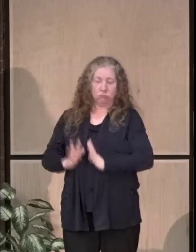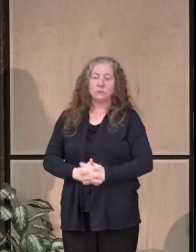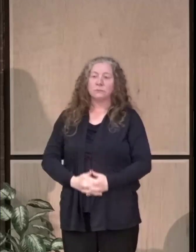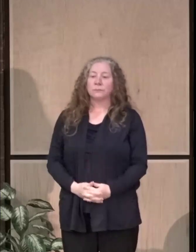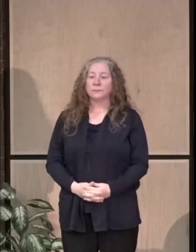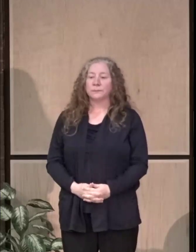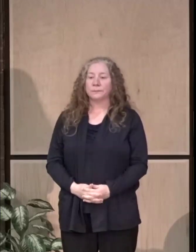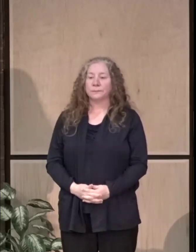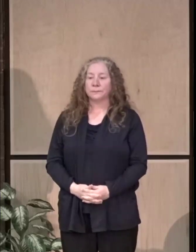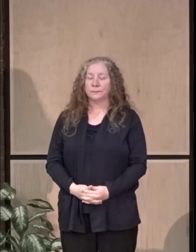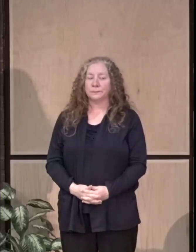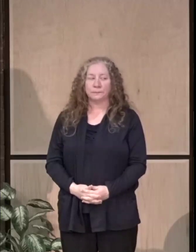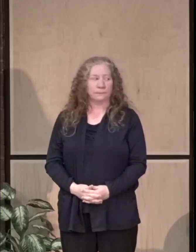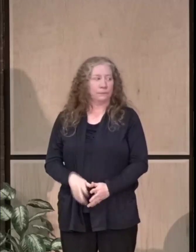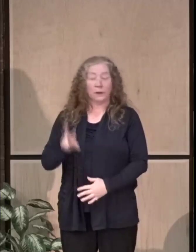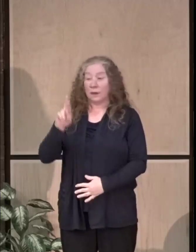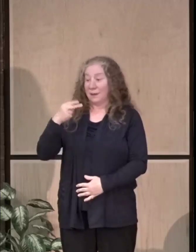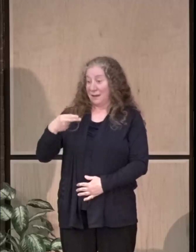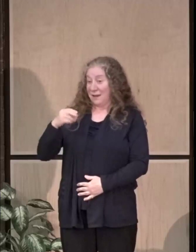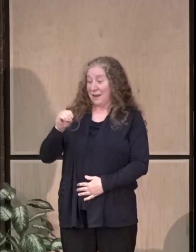Hodgson is Card's